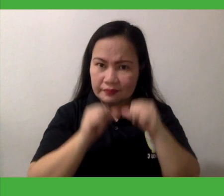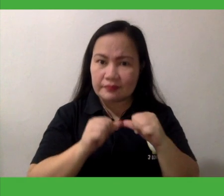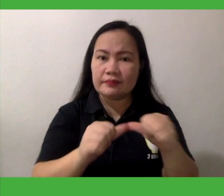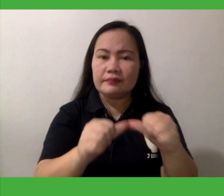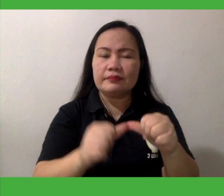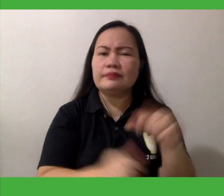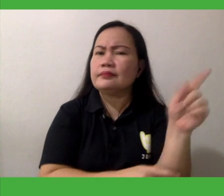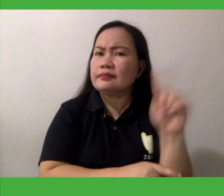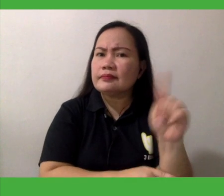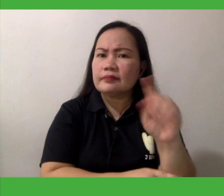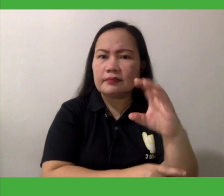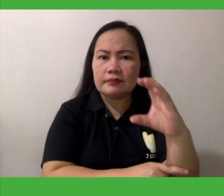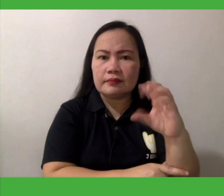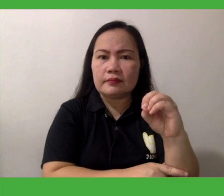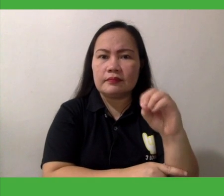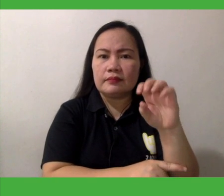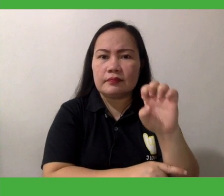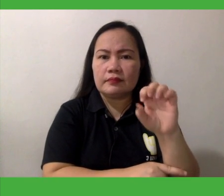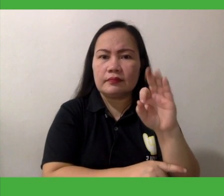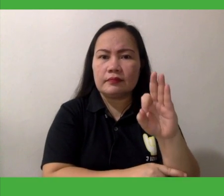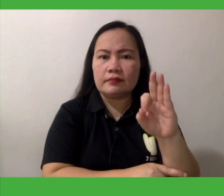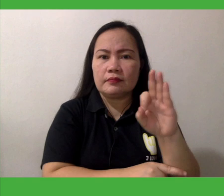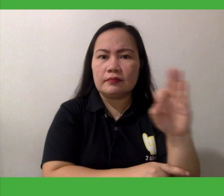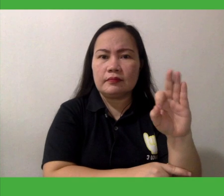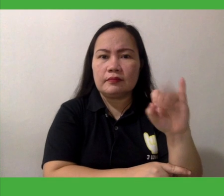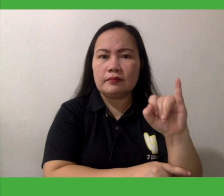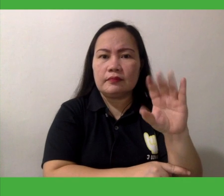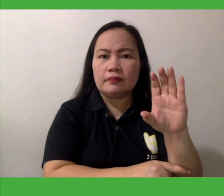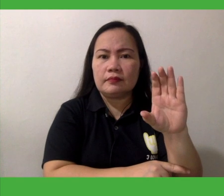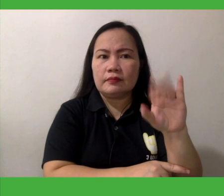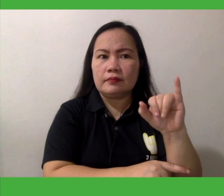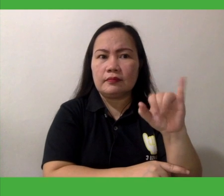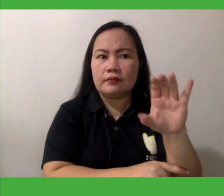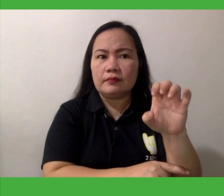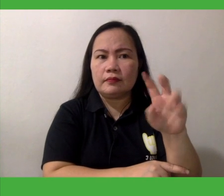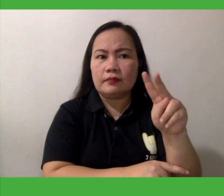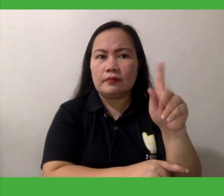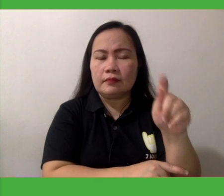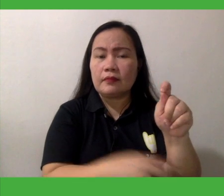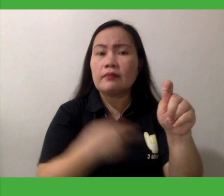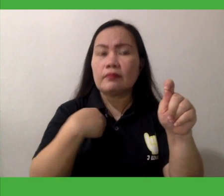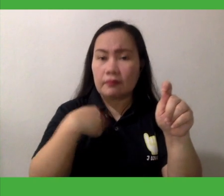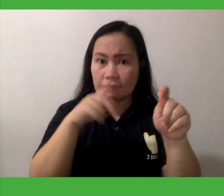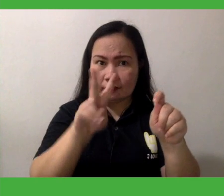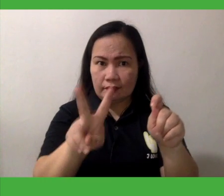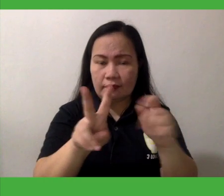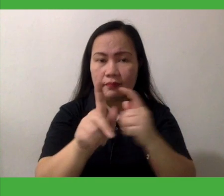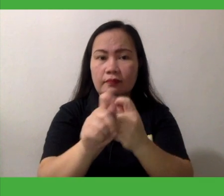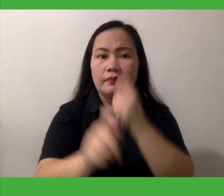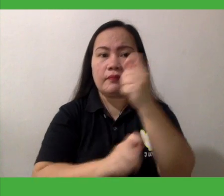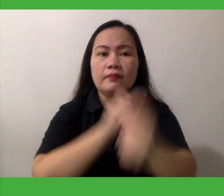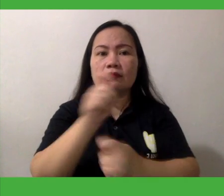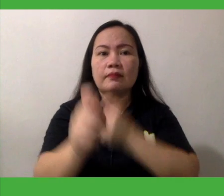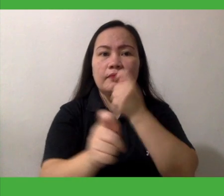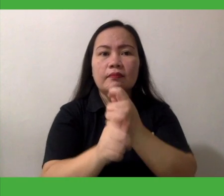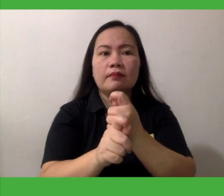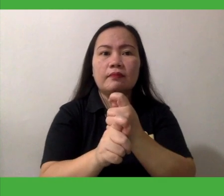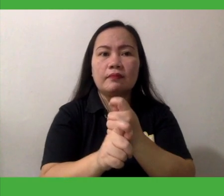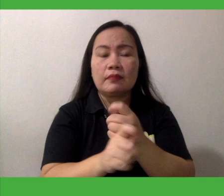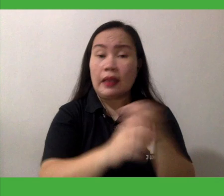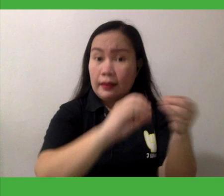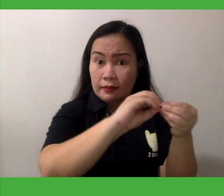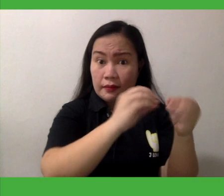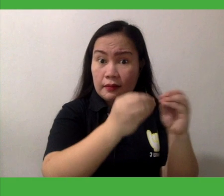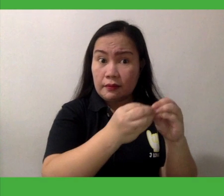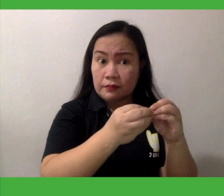Okay. So, let's proceed. What is a coefficient? Okay. Pag sinabi natin coefficient, meron tayong dalawa niyan.